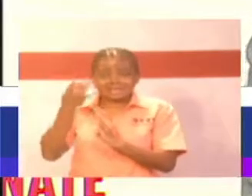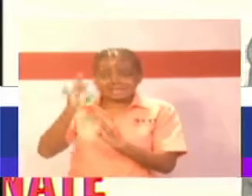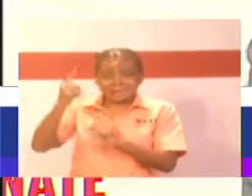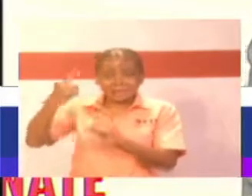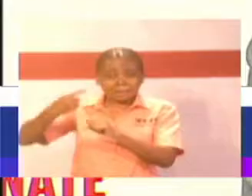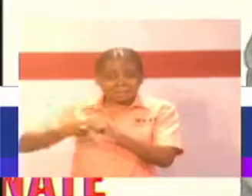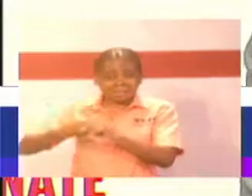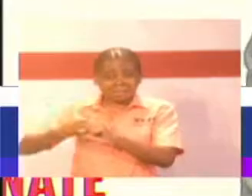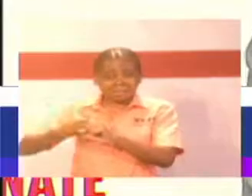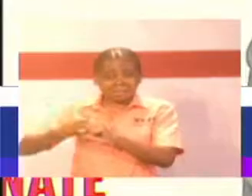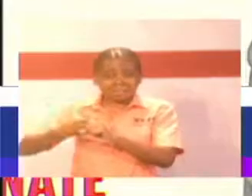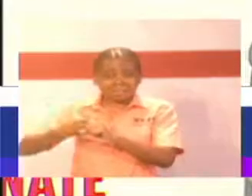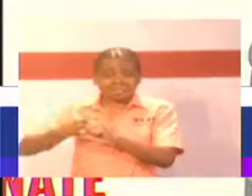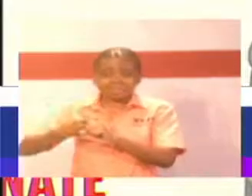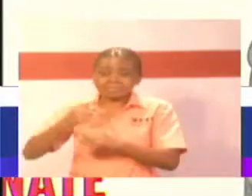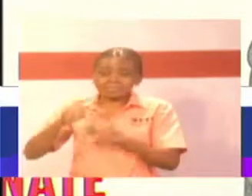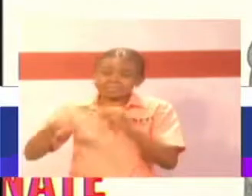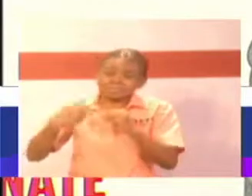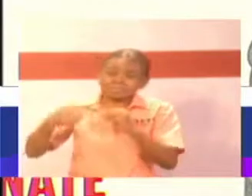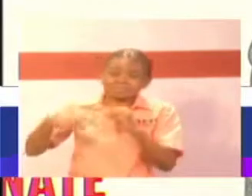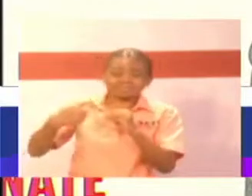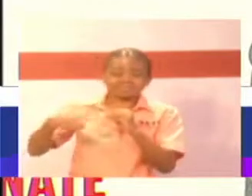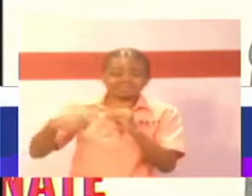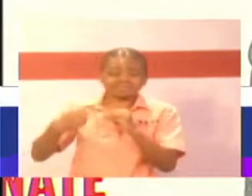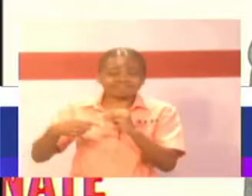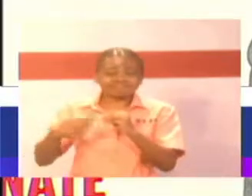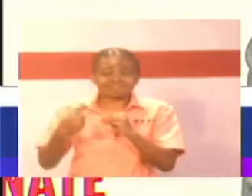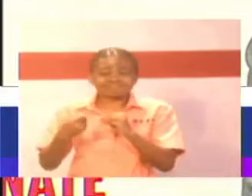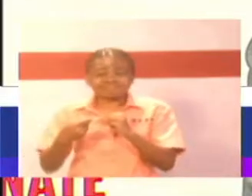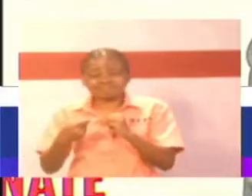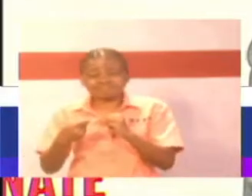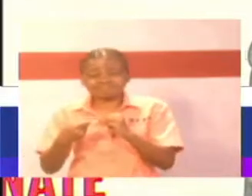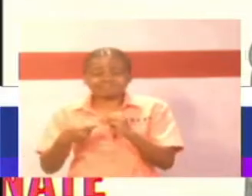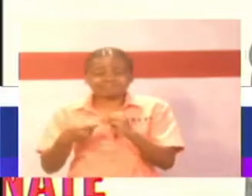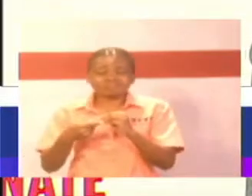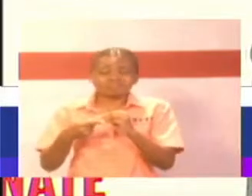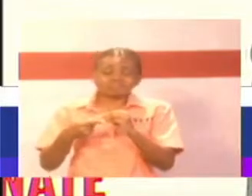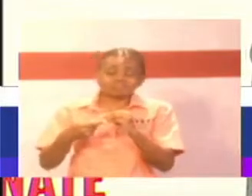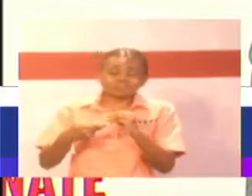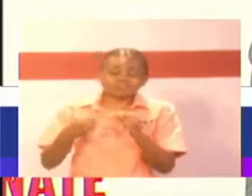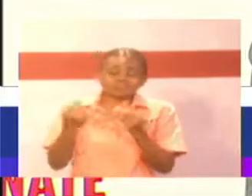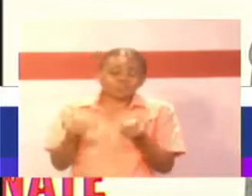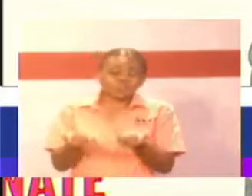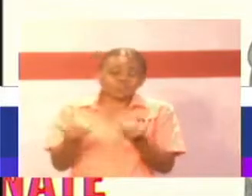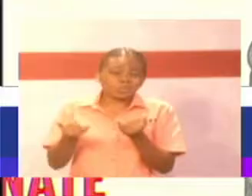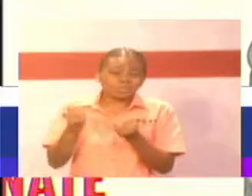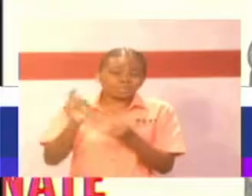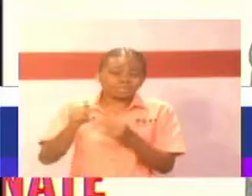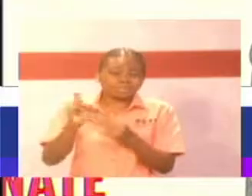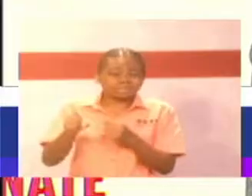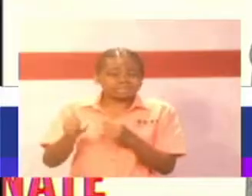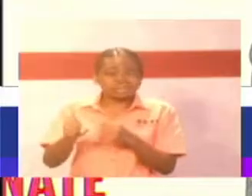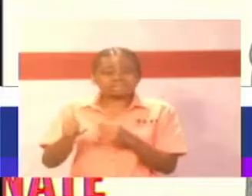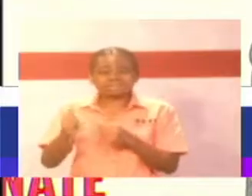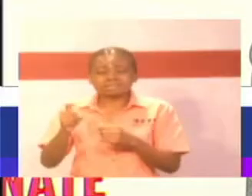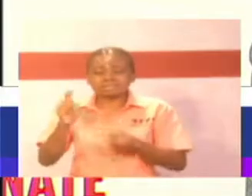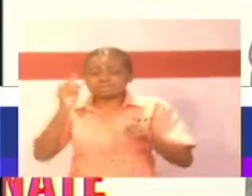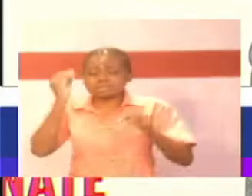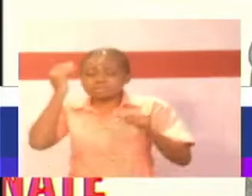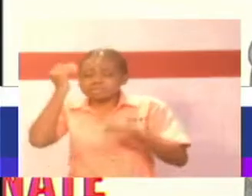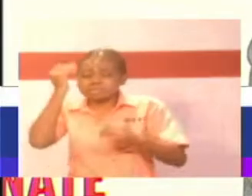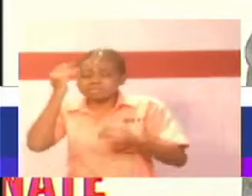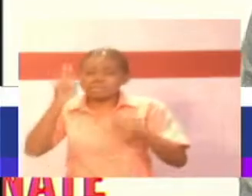However, we want to revitalize the wellness agenda by focusing on health promotion and disease